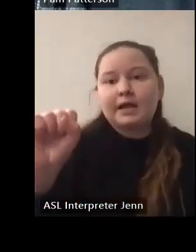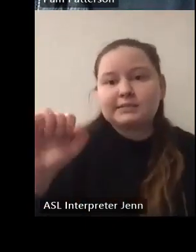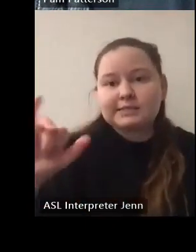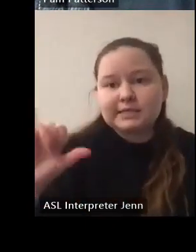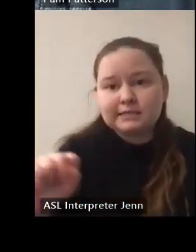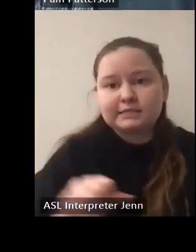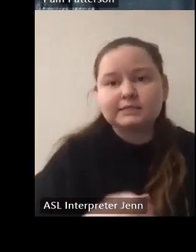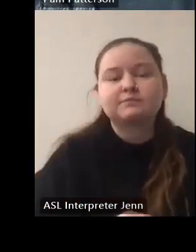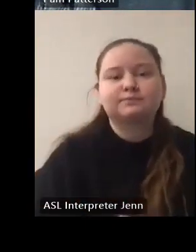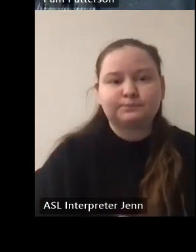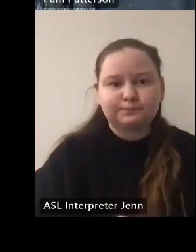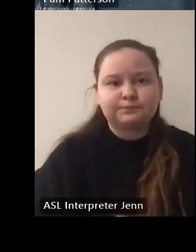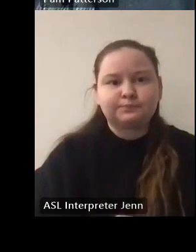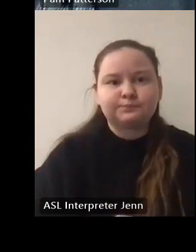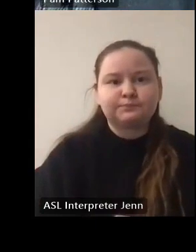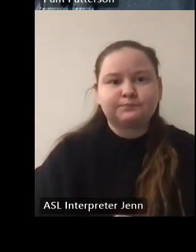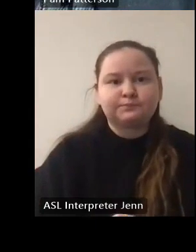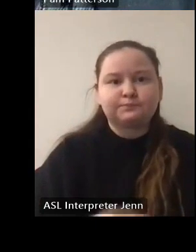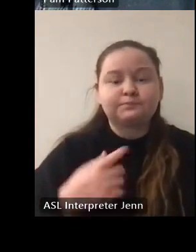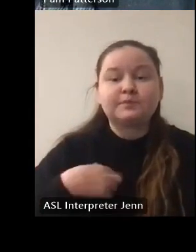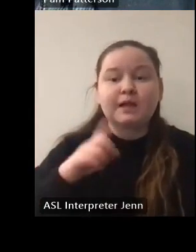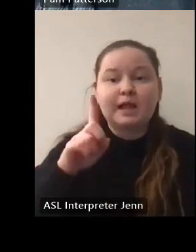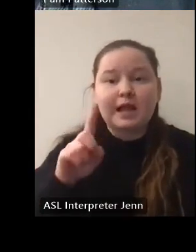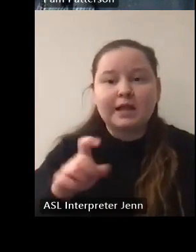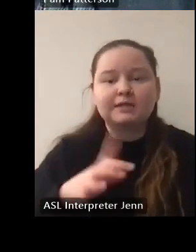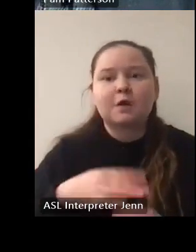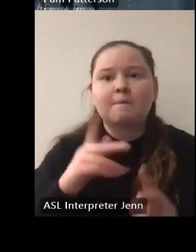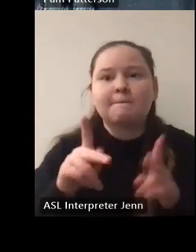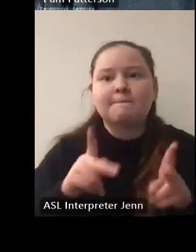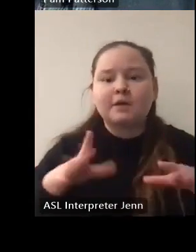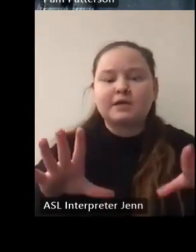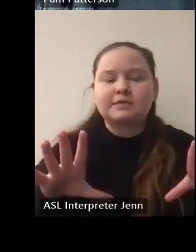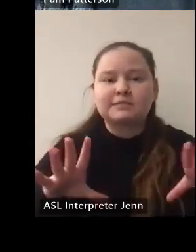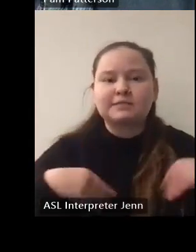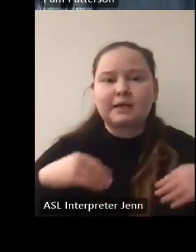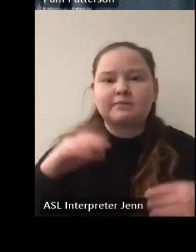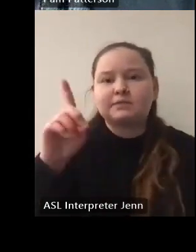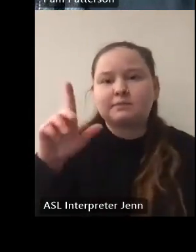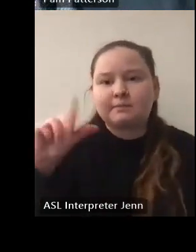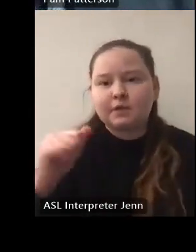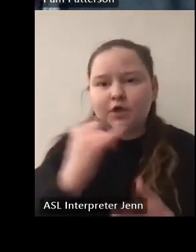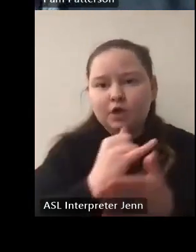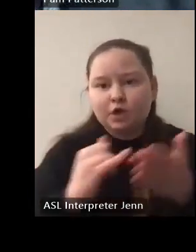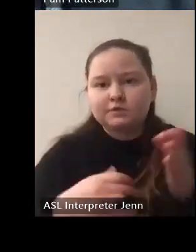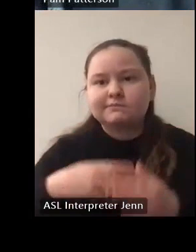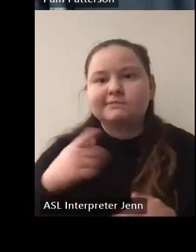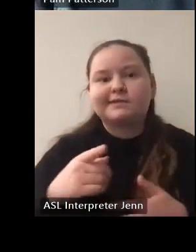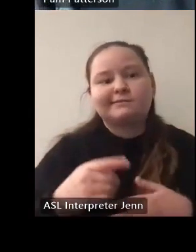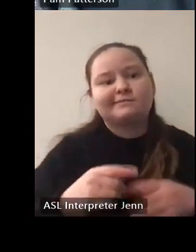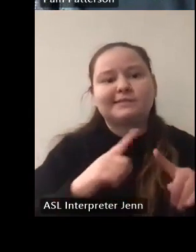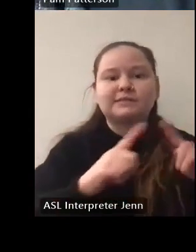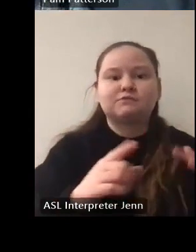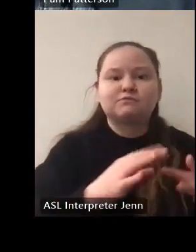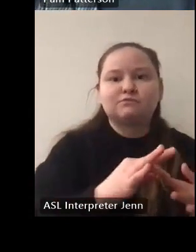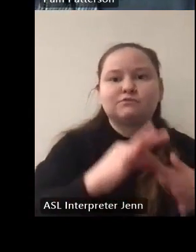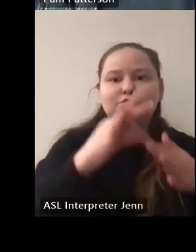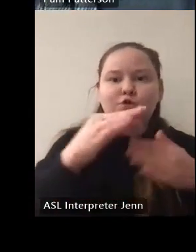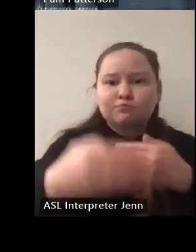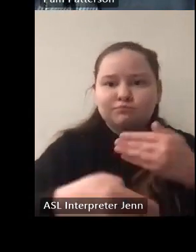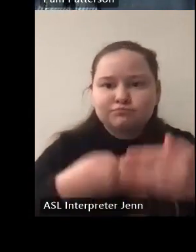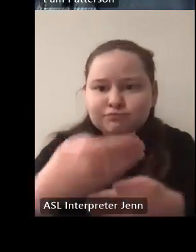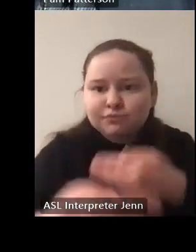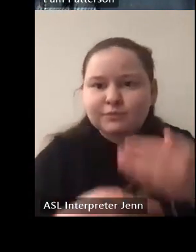space by asking for the radical acceptance of disability artists' unique and diverse processes as makers.